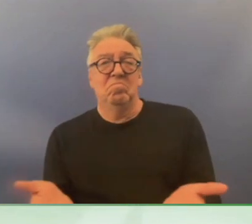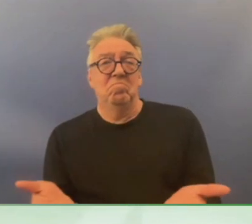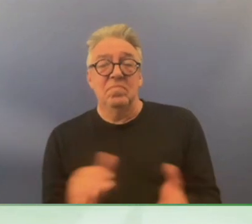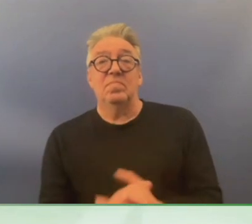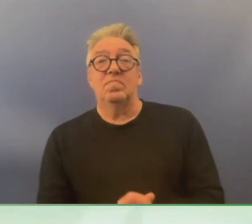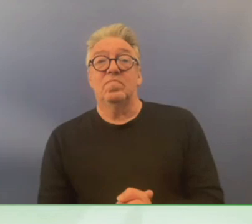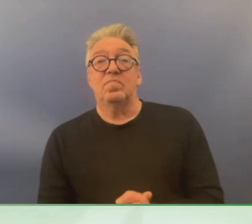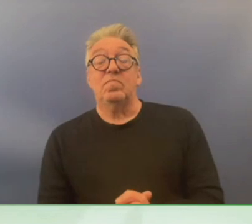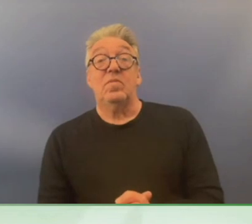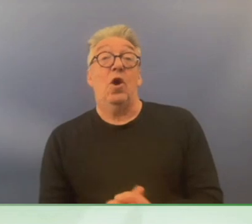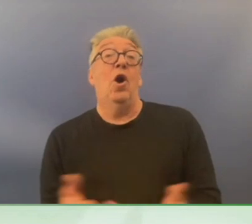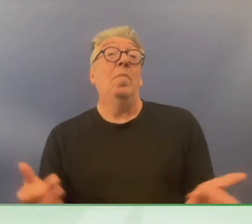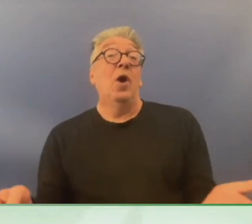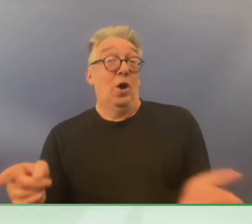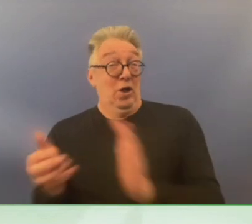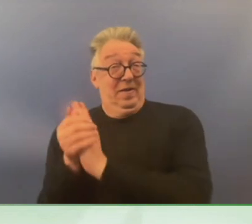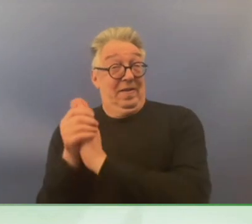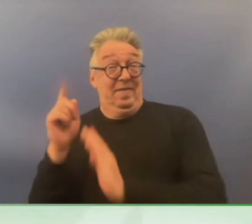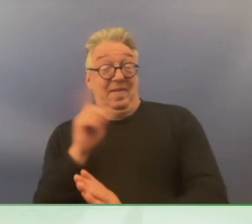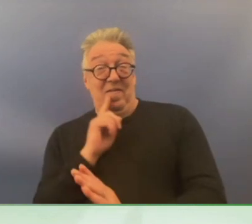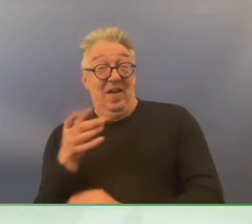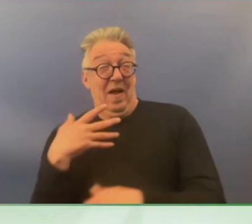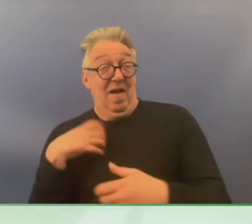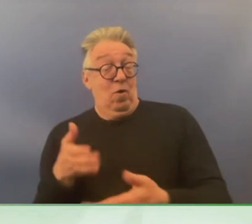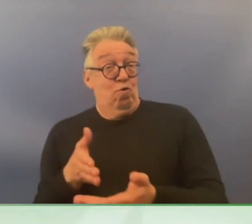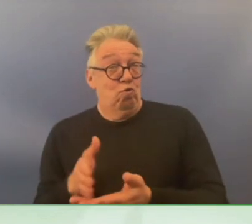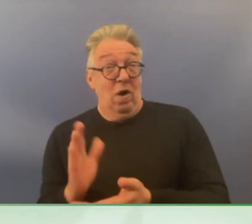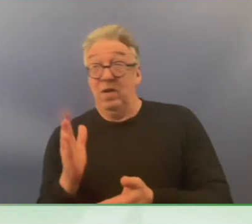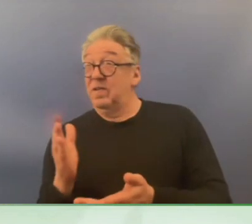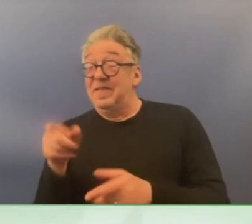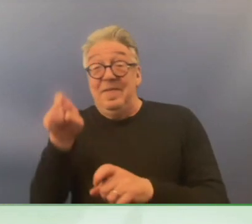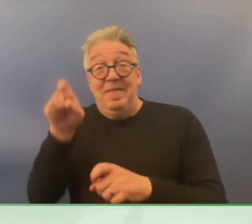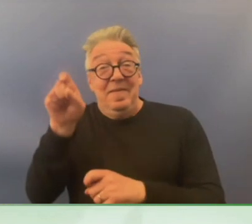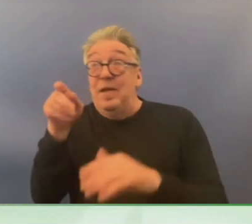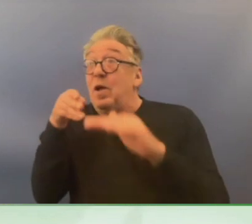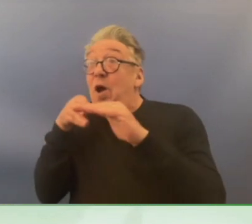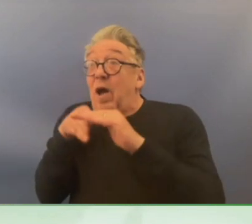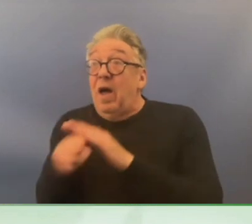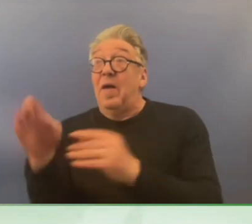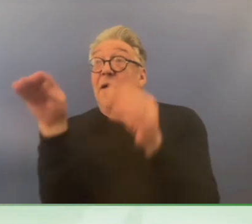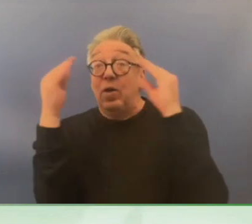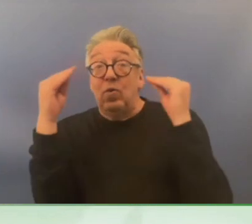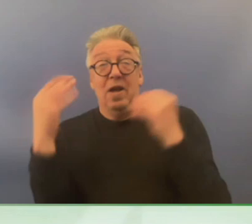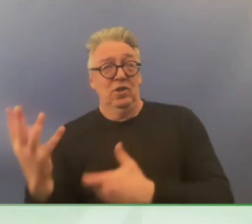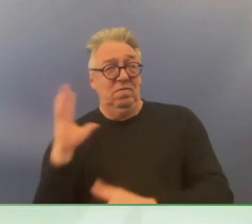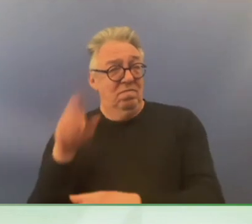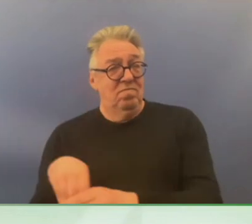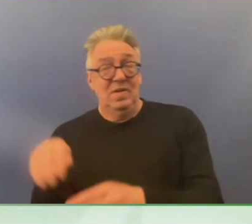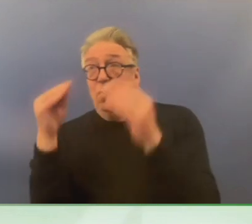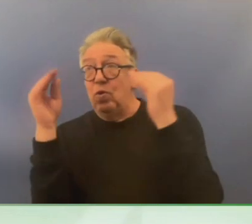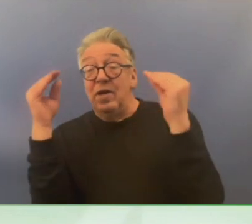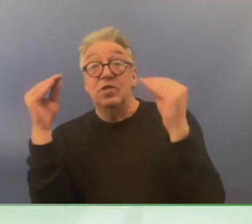to education, having access to inclusive education, and once they are in the workforce, knowing that they have